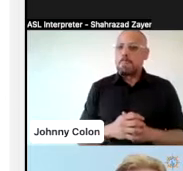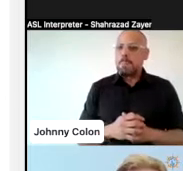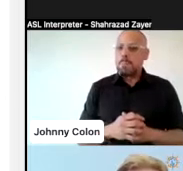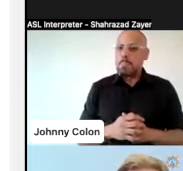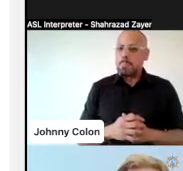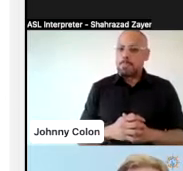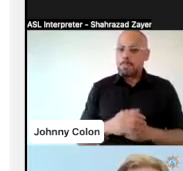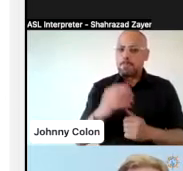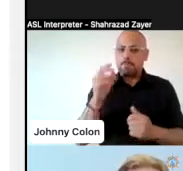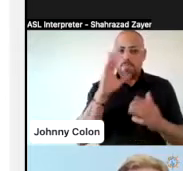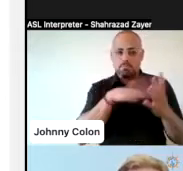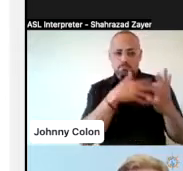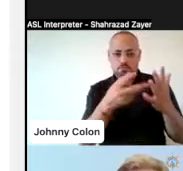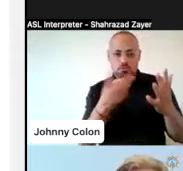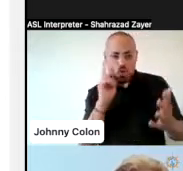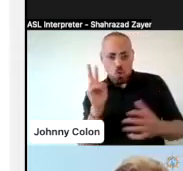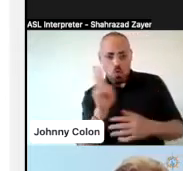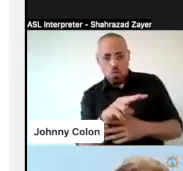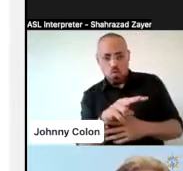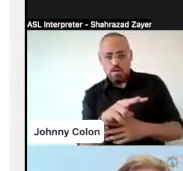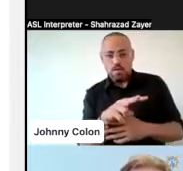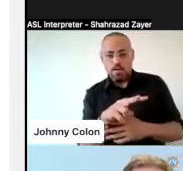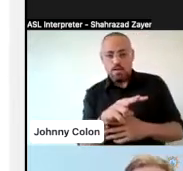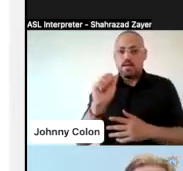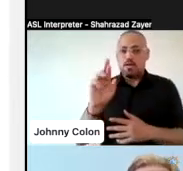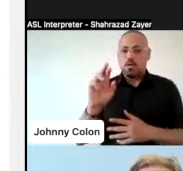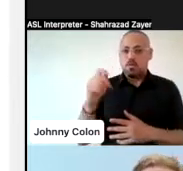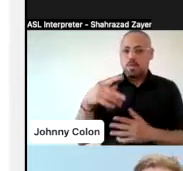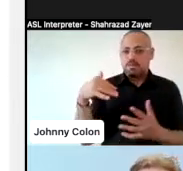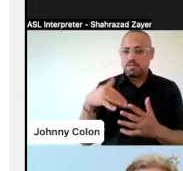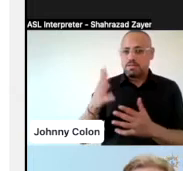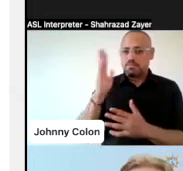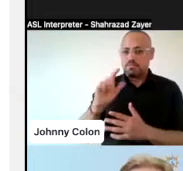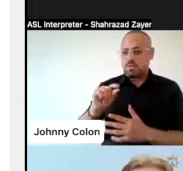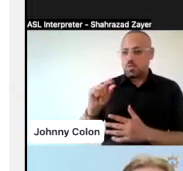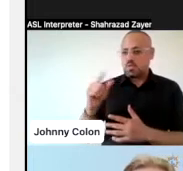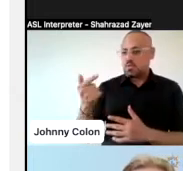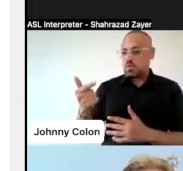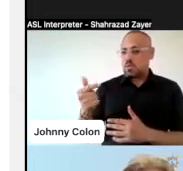If you look at the chart, an AARP study in 2021,